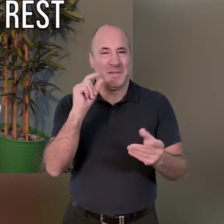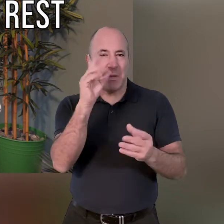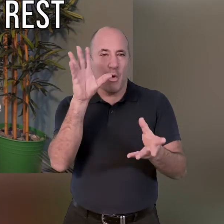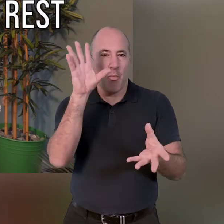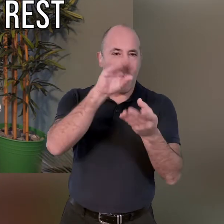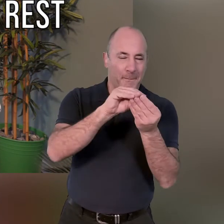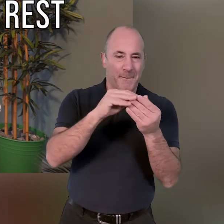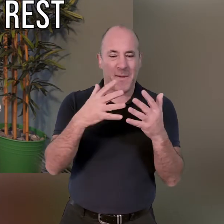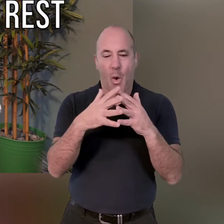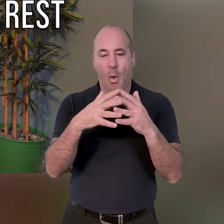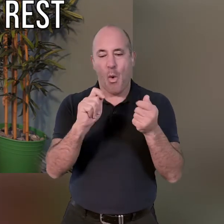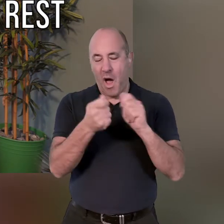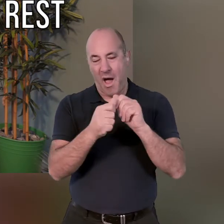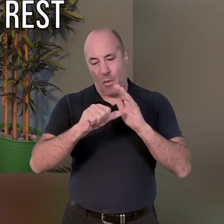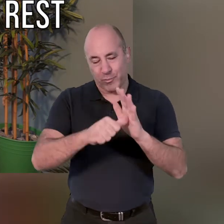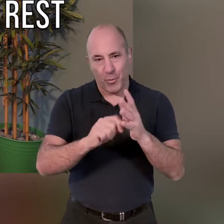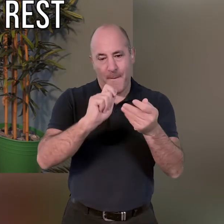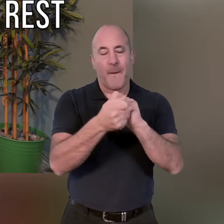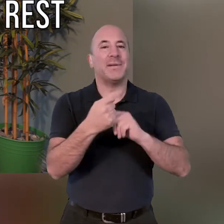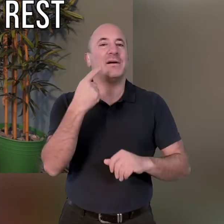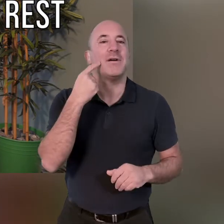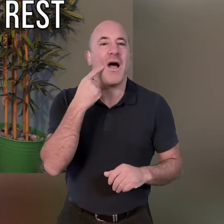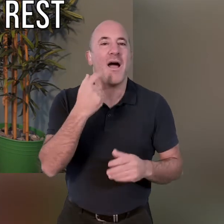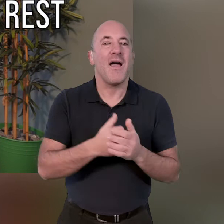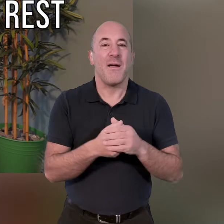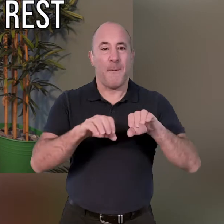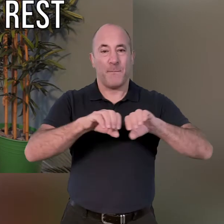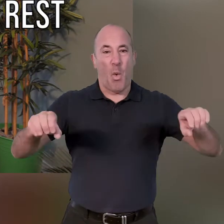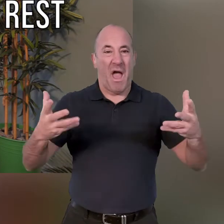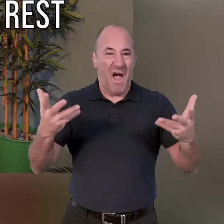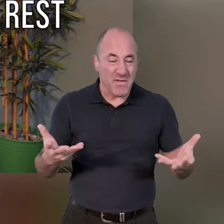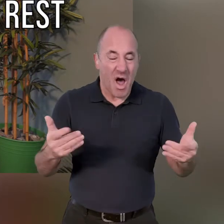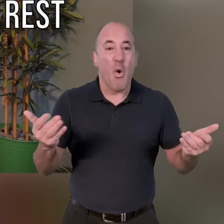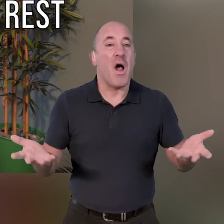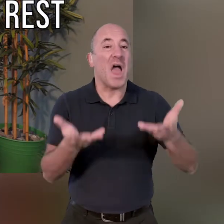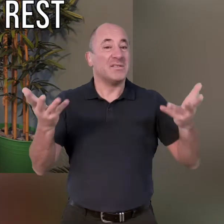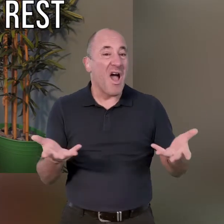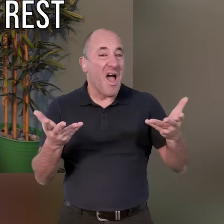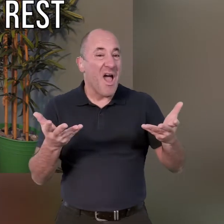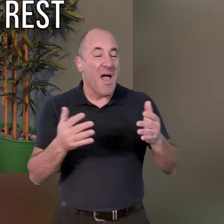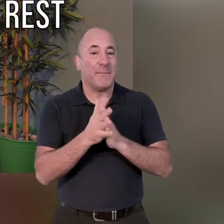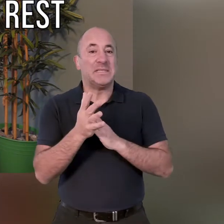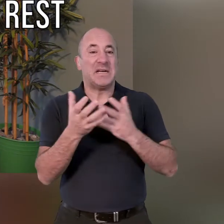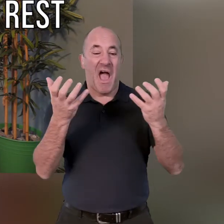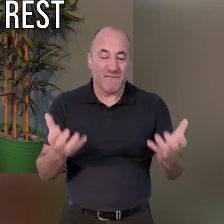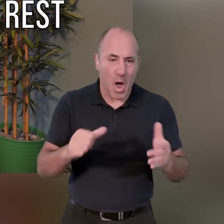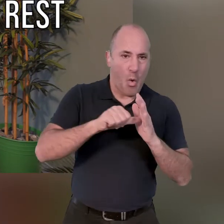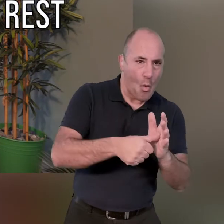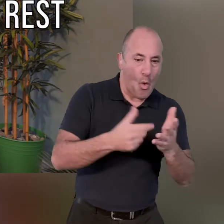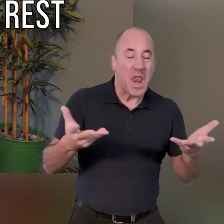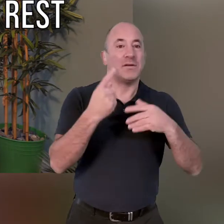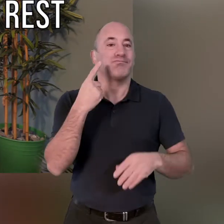recap of how you can make it harder or easier. So we can make the pole heavier or we can make it lighter. That makes it either easier or harder.